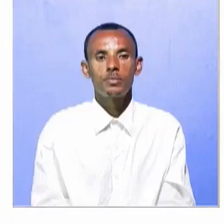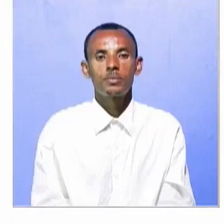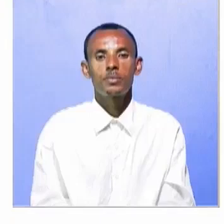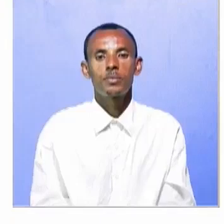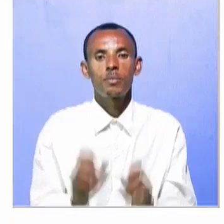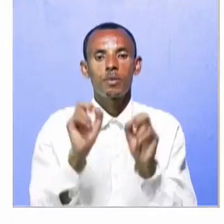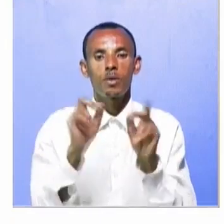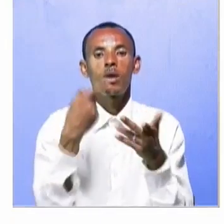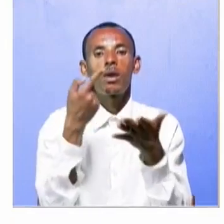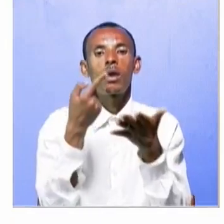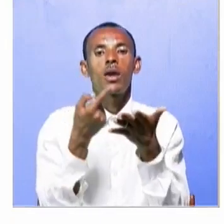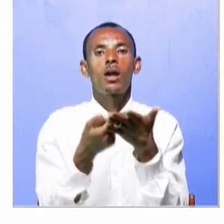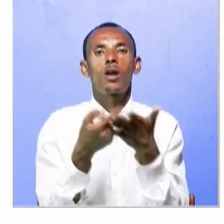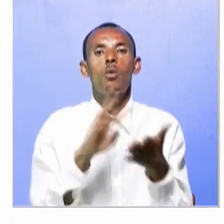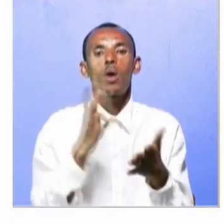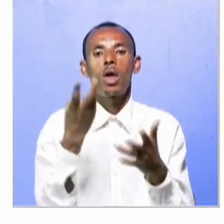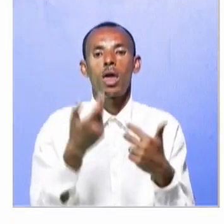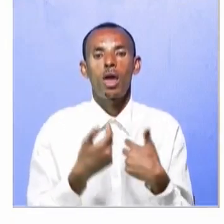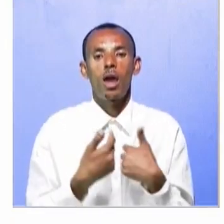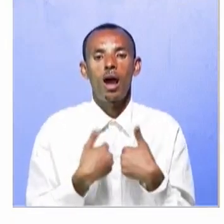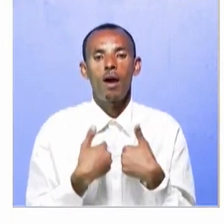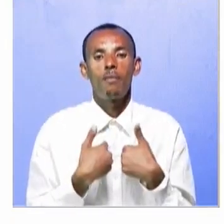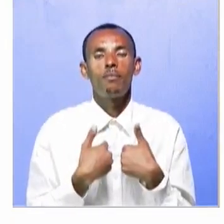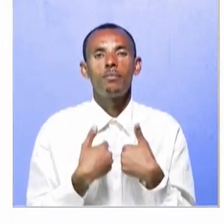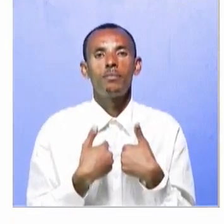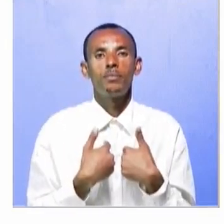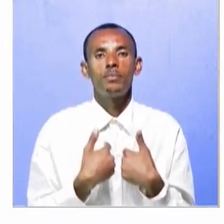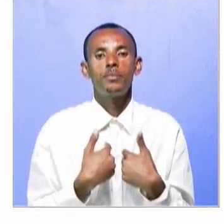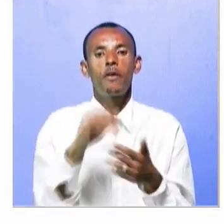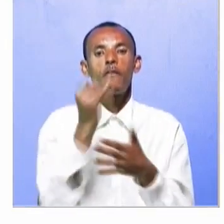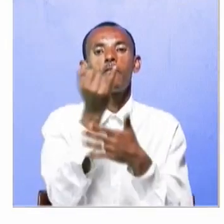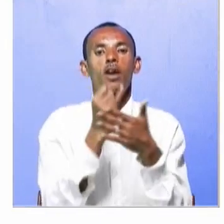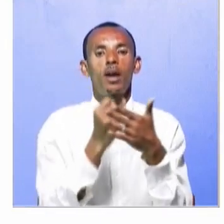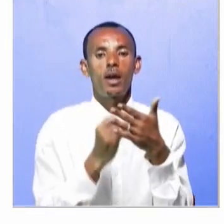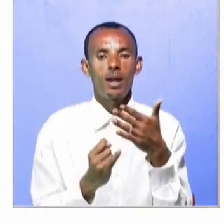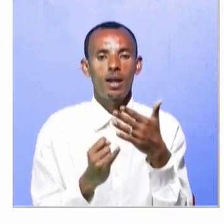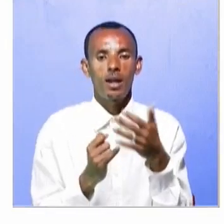okay, here we have a certain figure